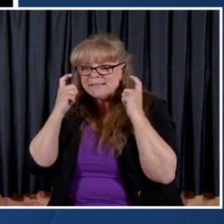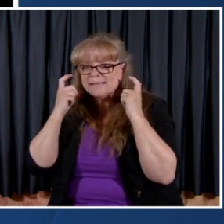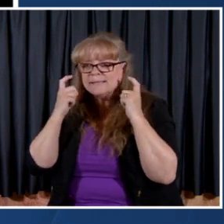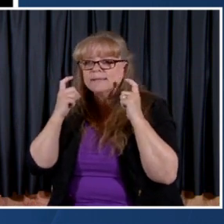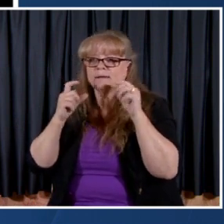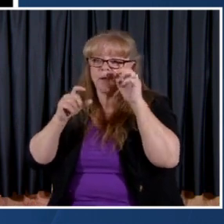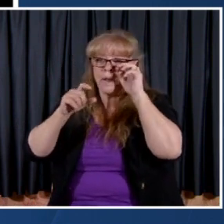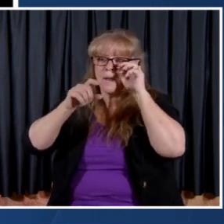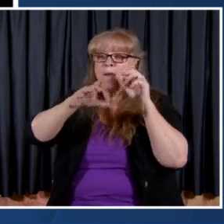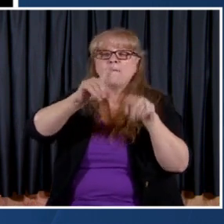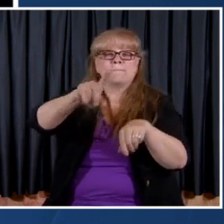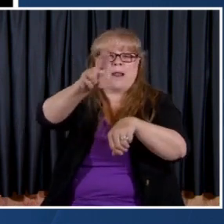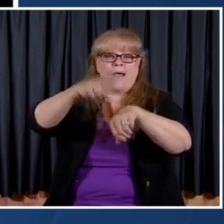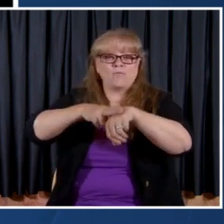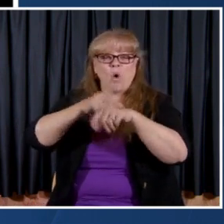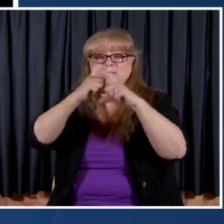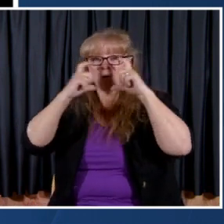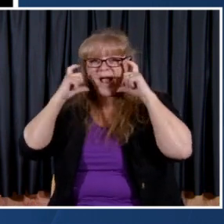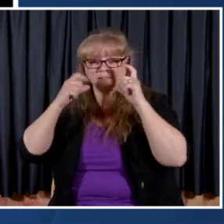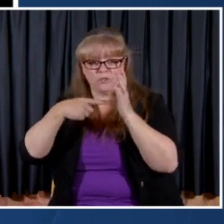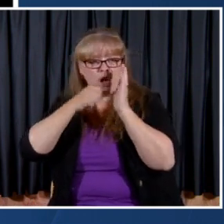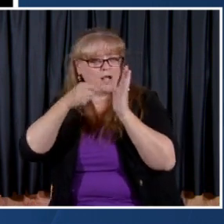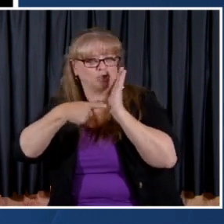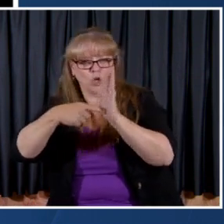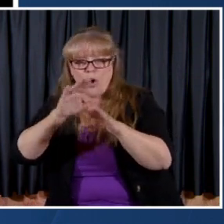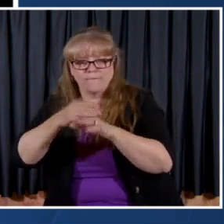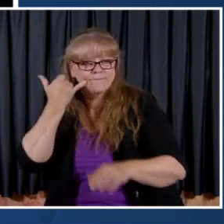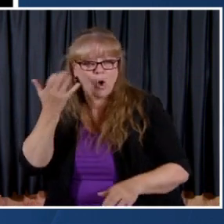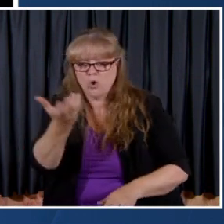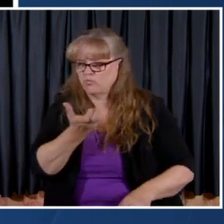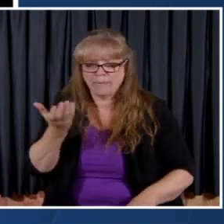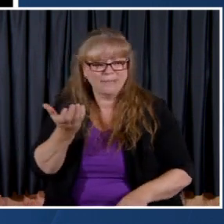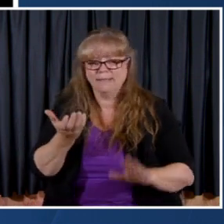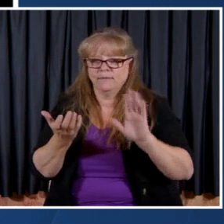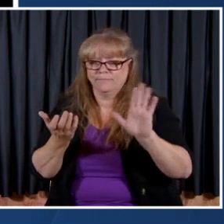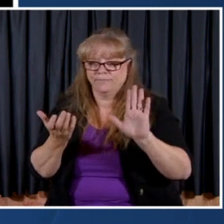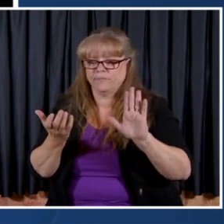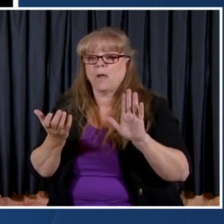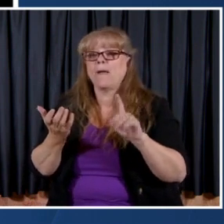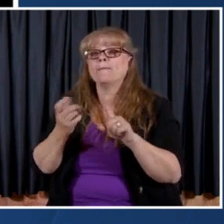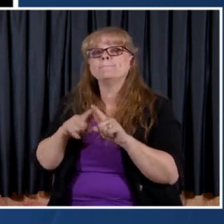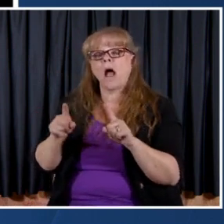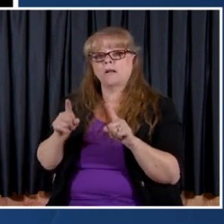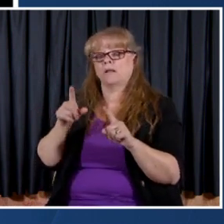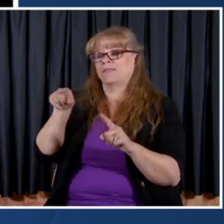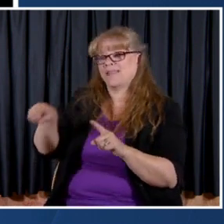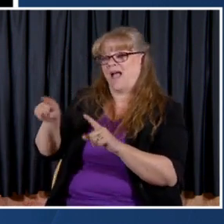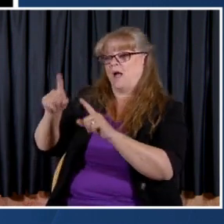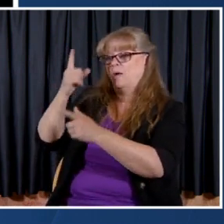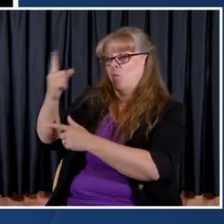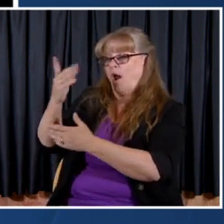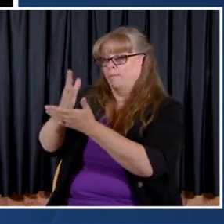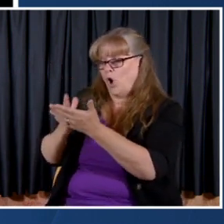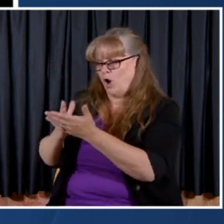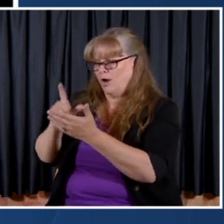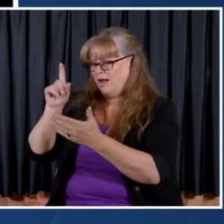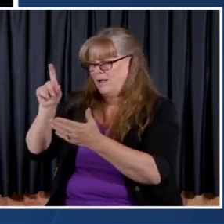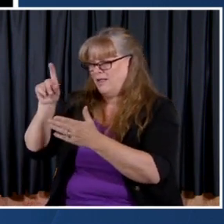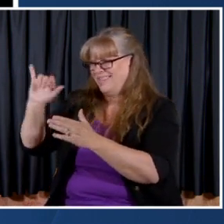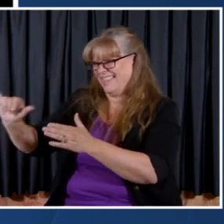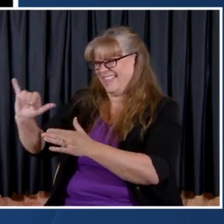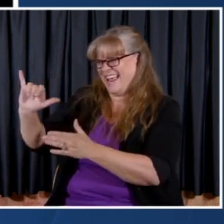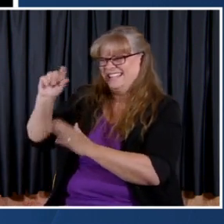cities. So it's part of the picture. It's encouraging, but it doesn't really determine the health outcome. We're also hopeful that Coloradans are remaining